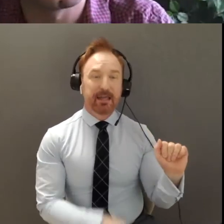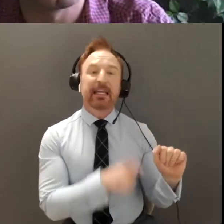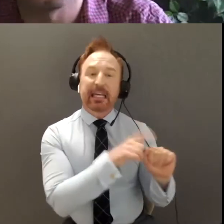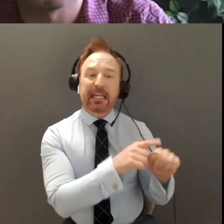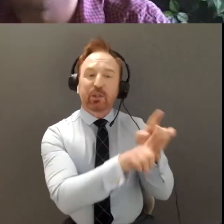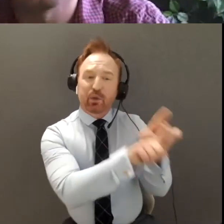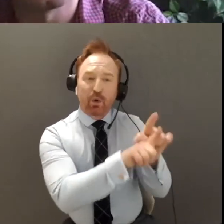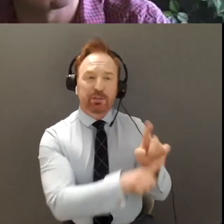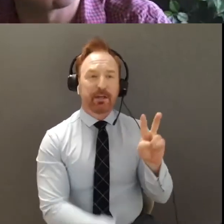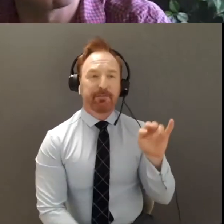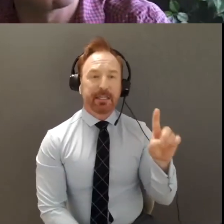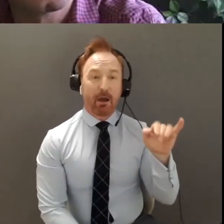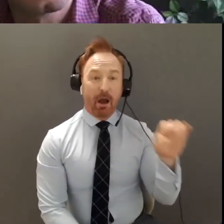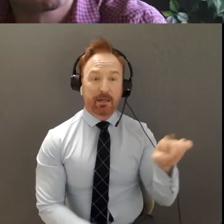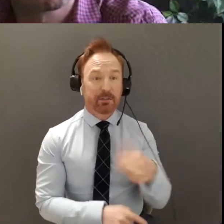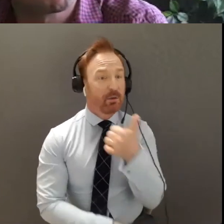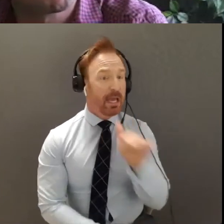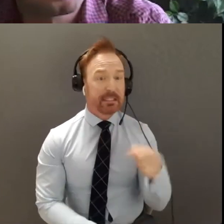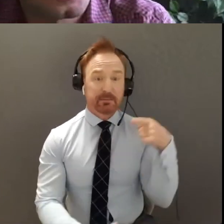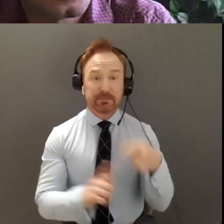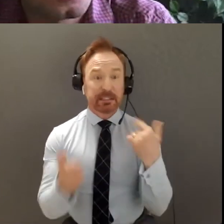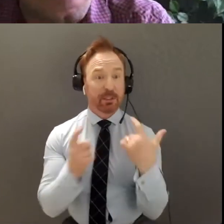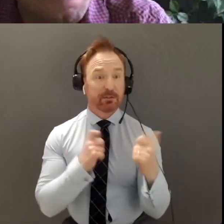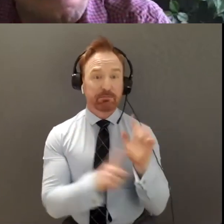questions when we have 5 minutes left?